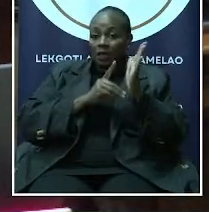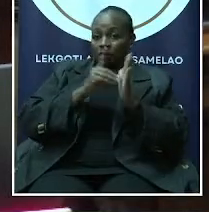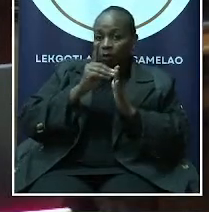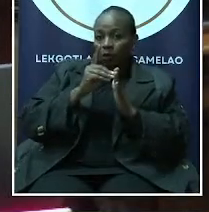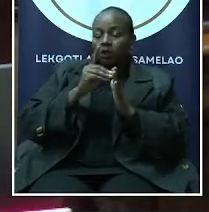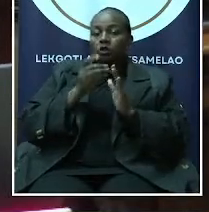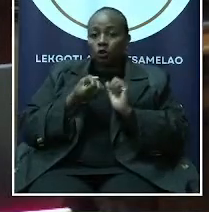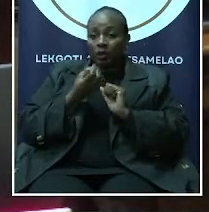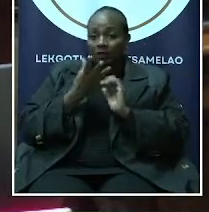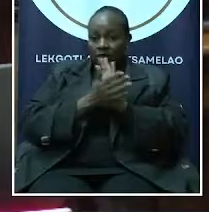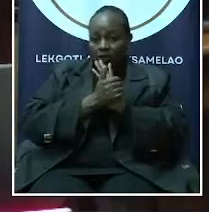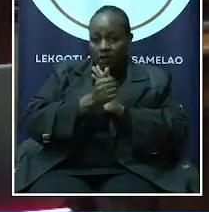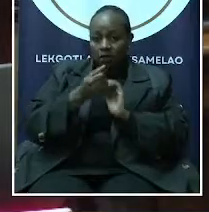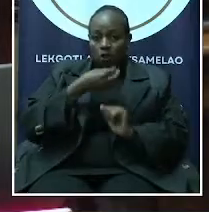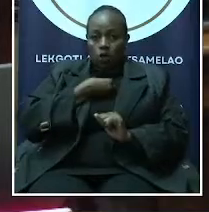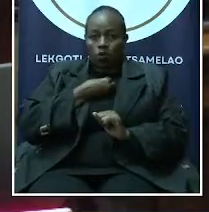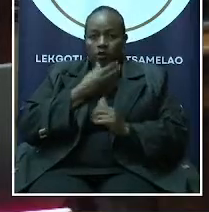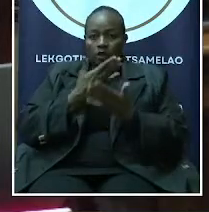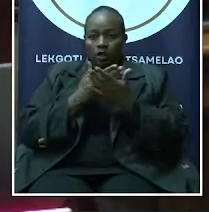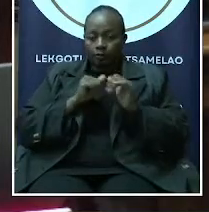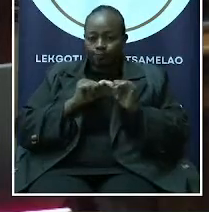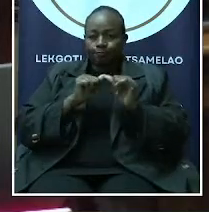employable skills.